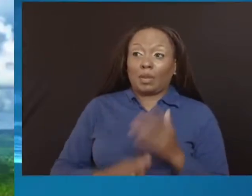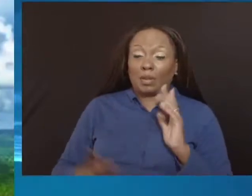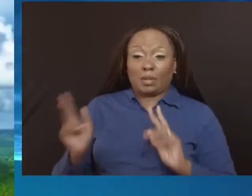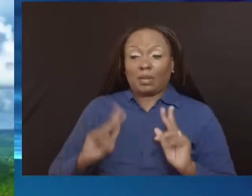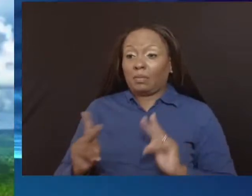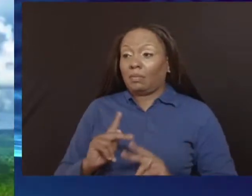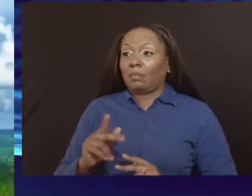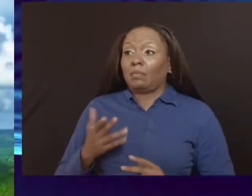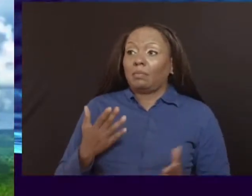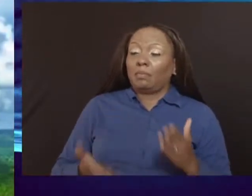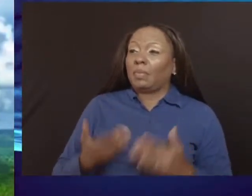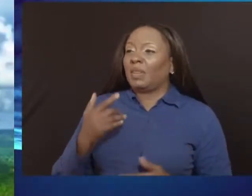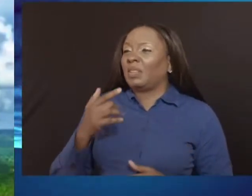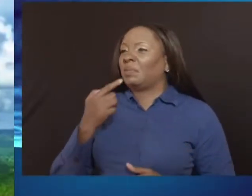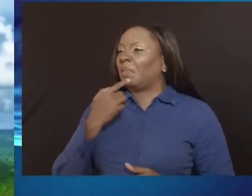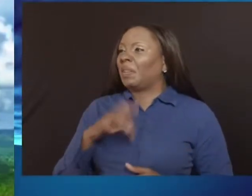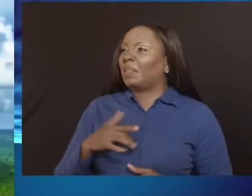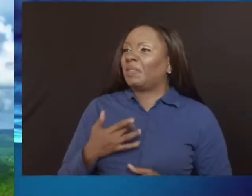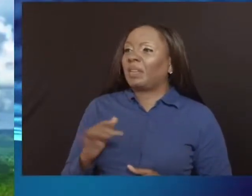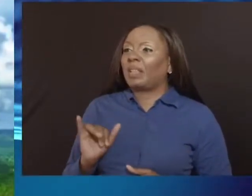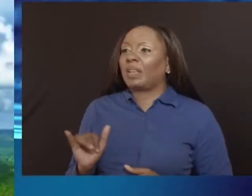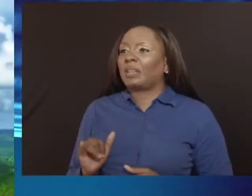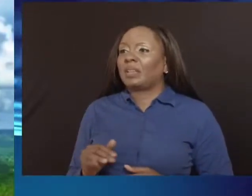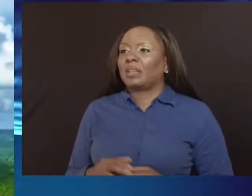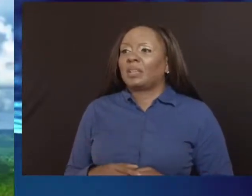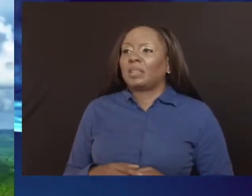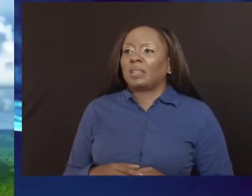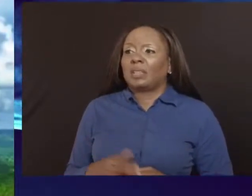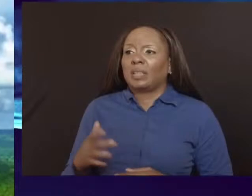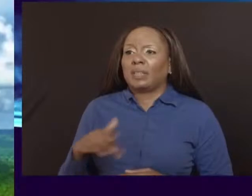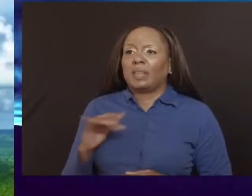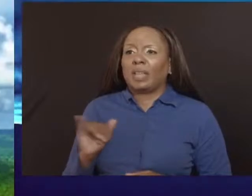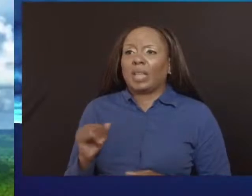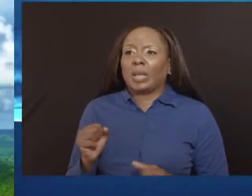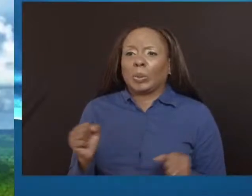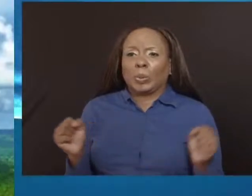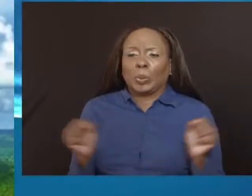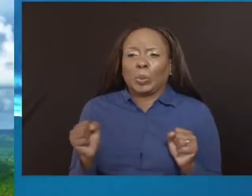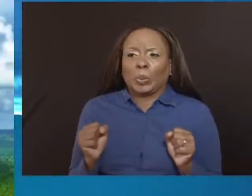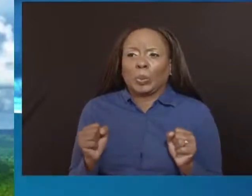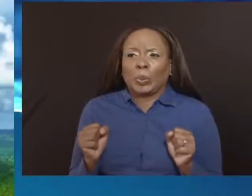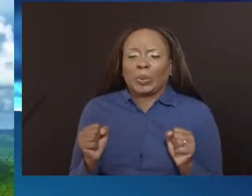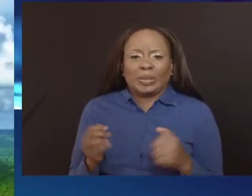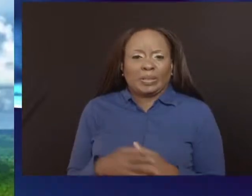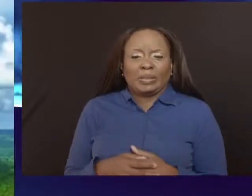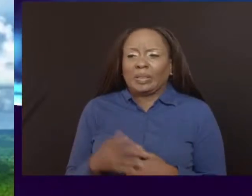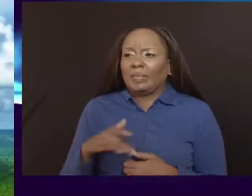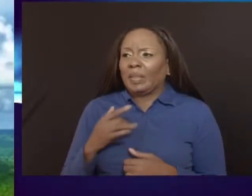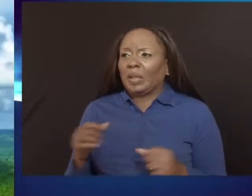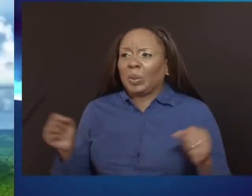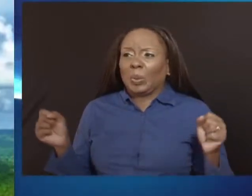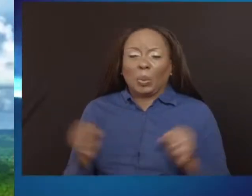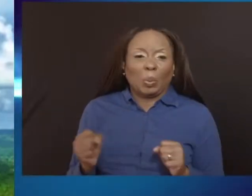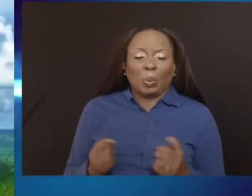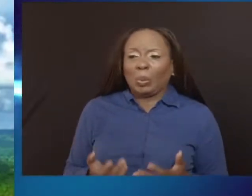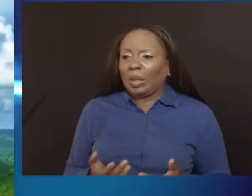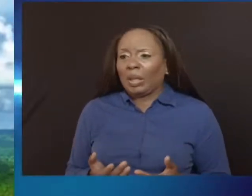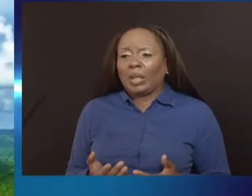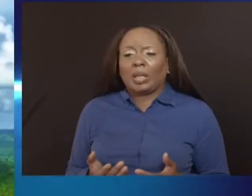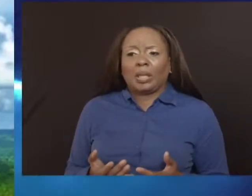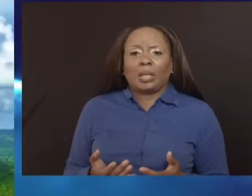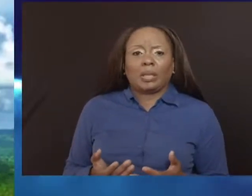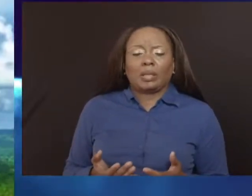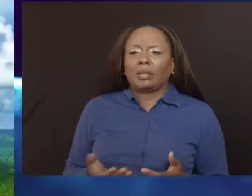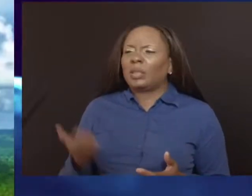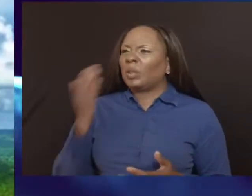elevated temperature, but they may tell you that they have been experiencing chills. They feel very cold in a setting where they